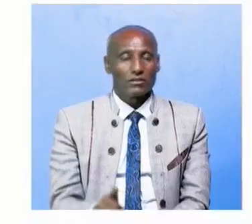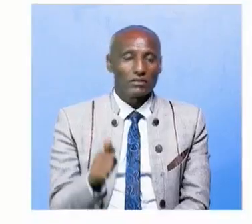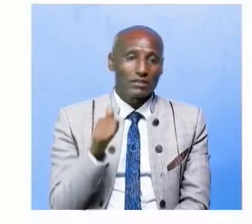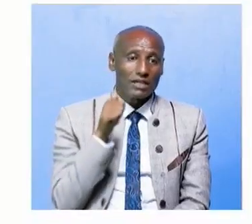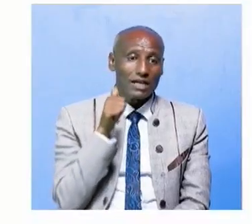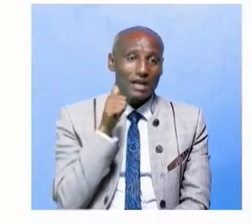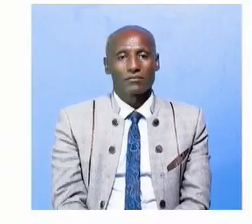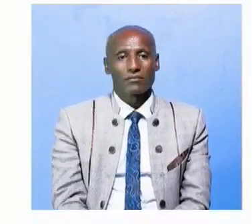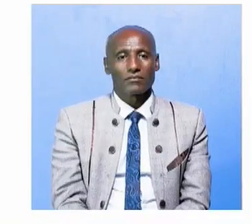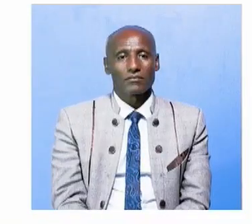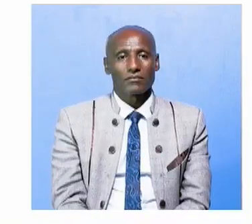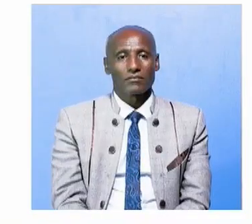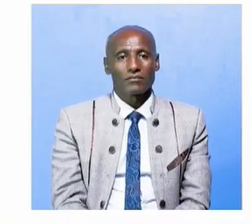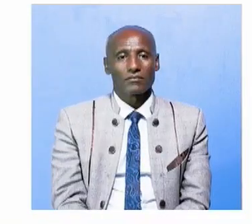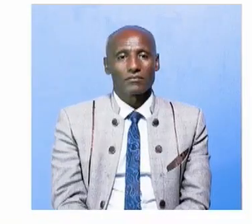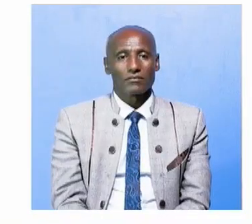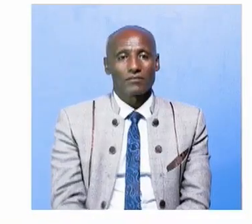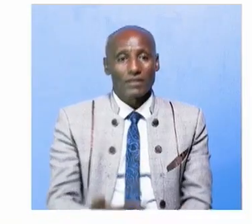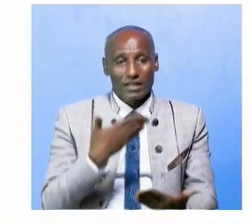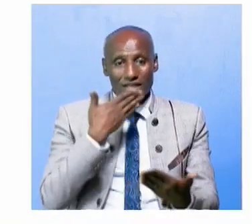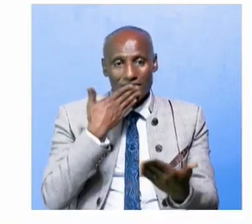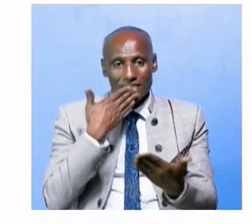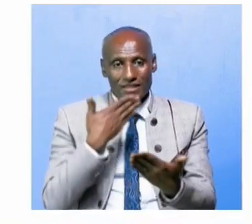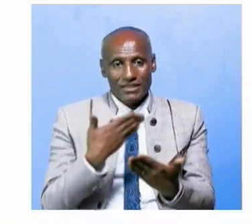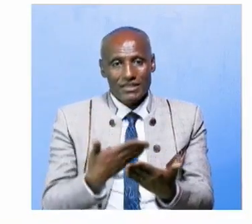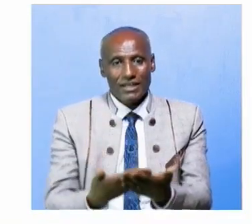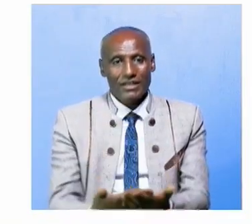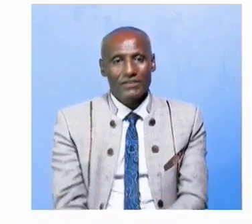says, thank you.